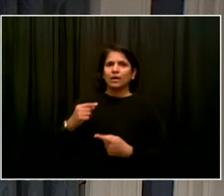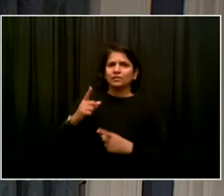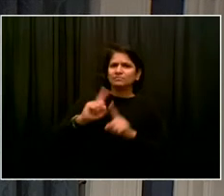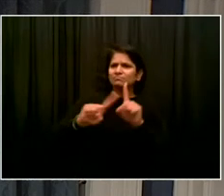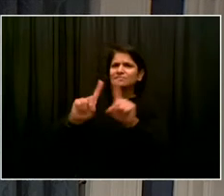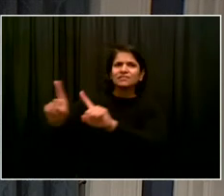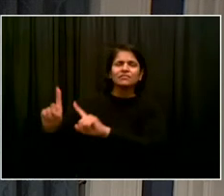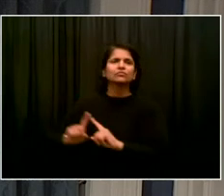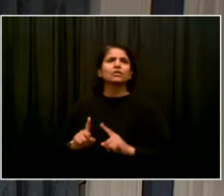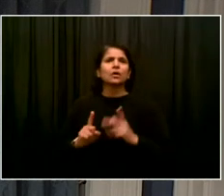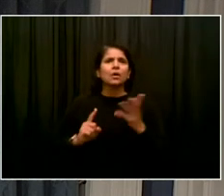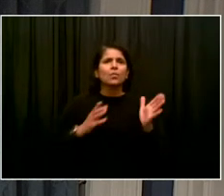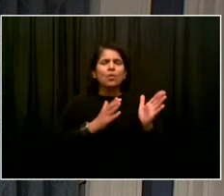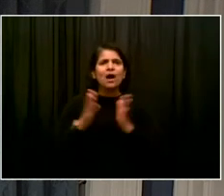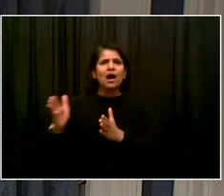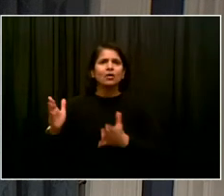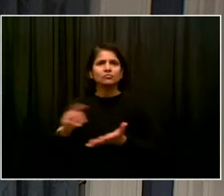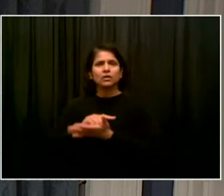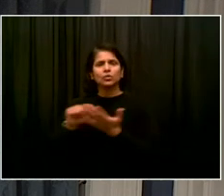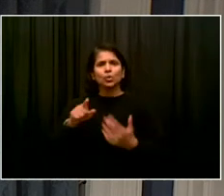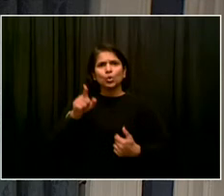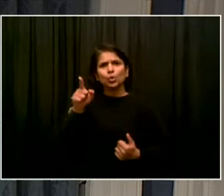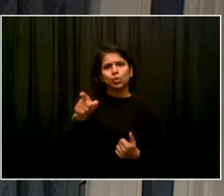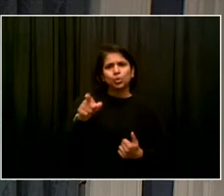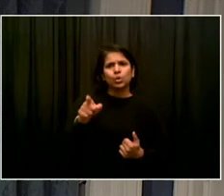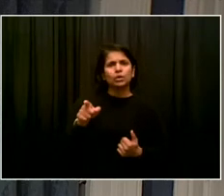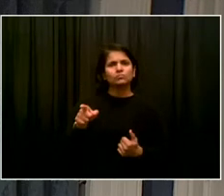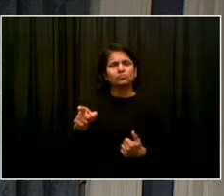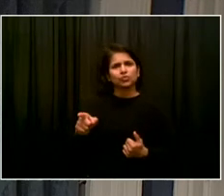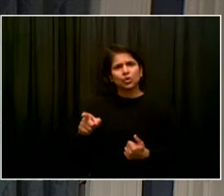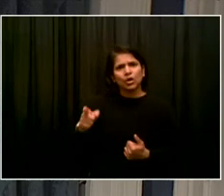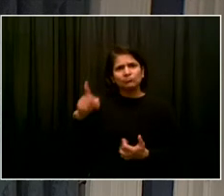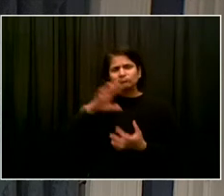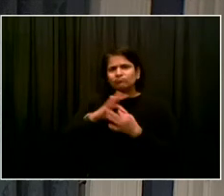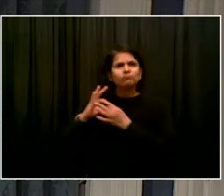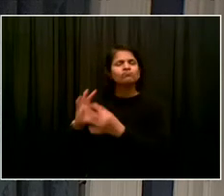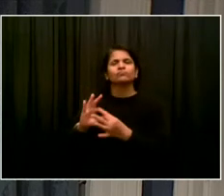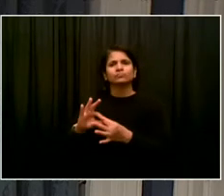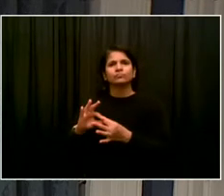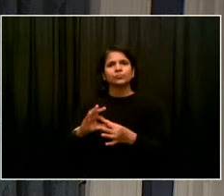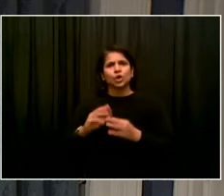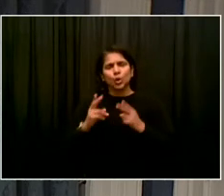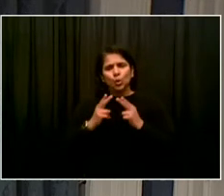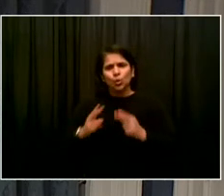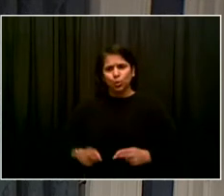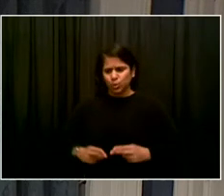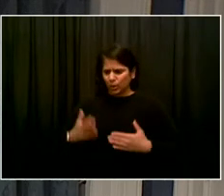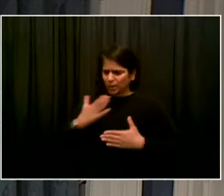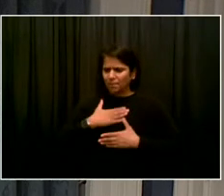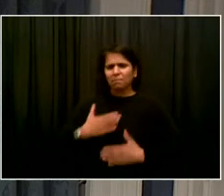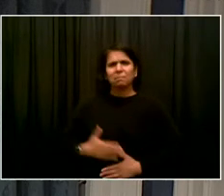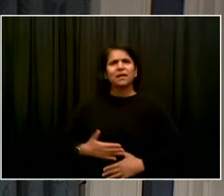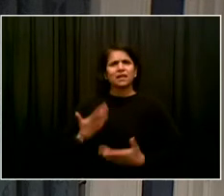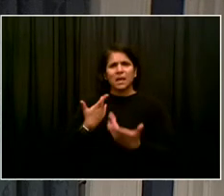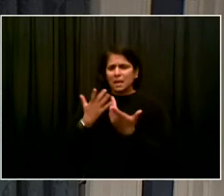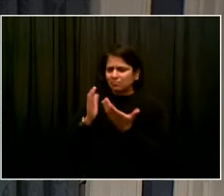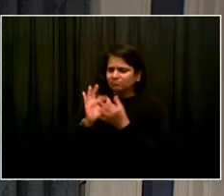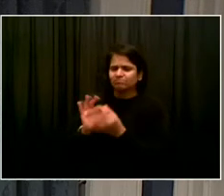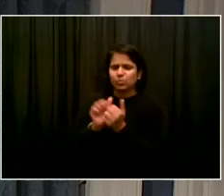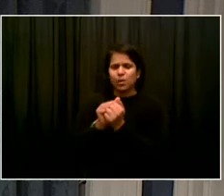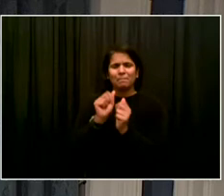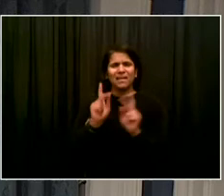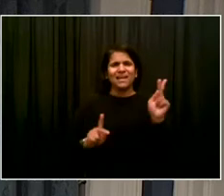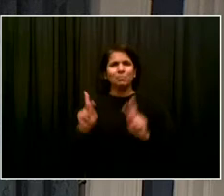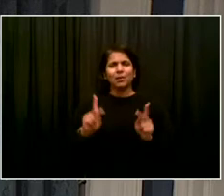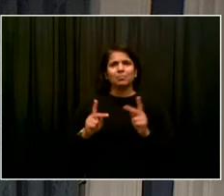your humanity, your sense of just something good in people comes through. And it's real interesting. I